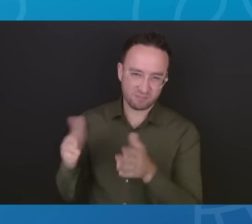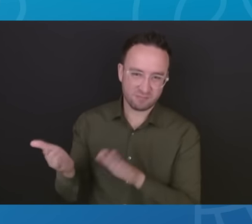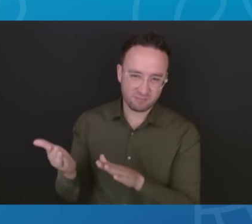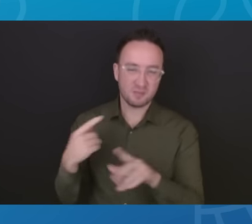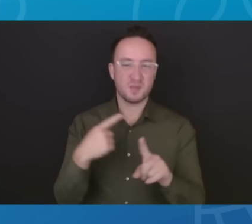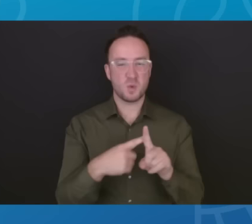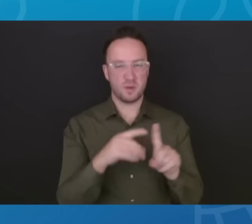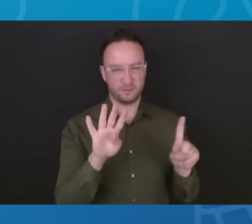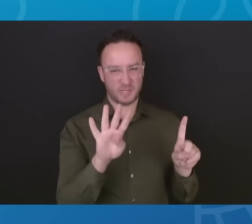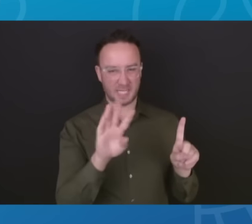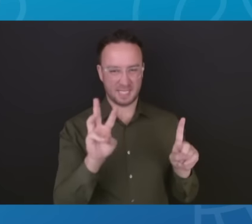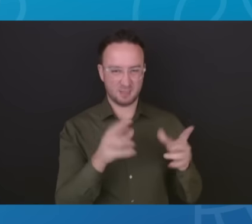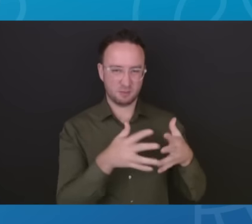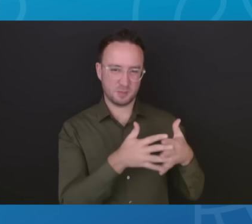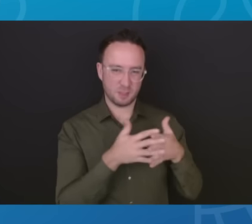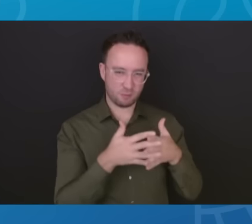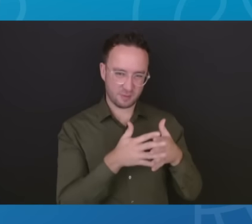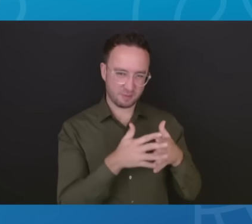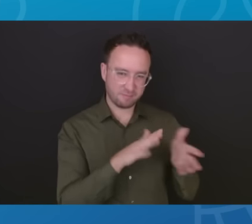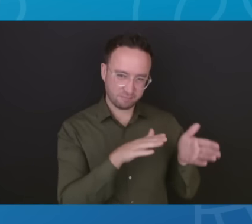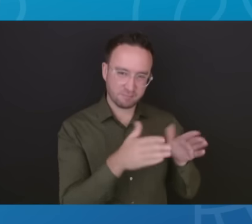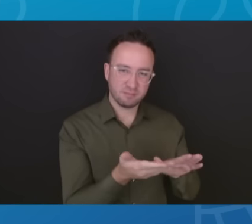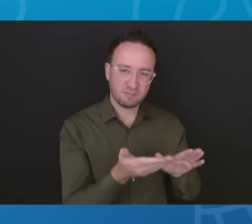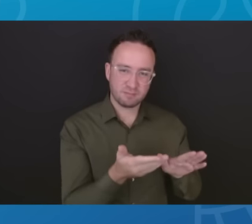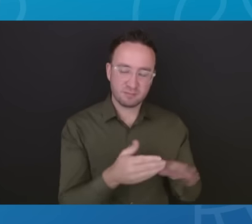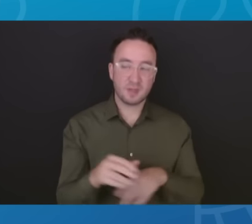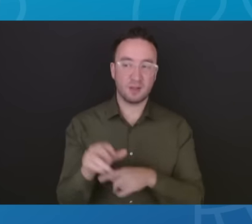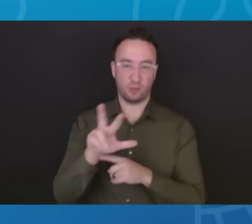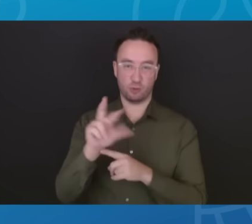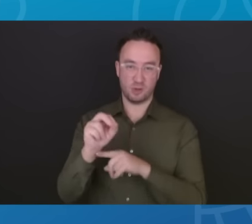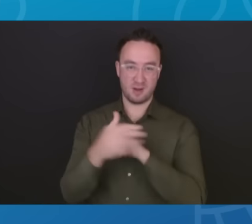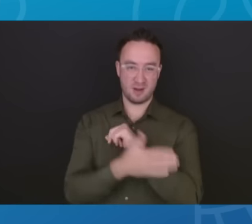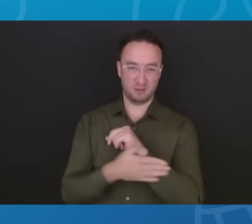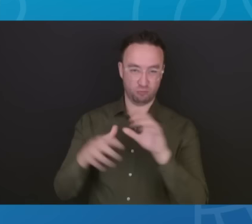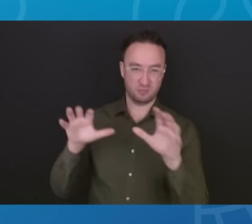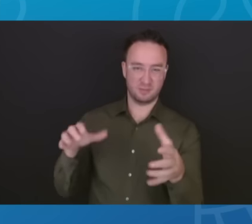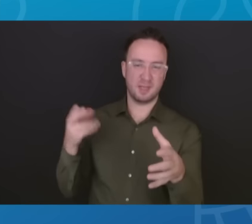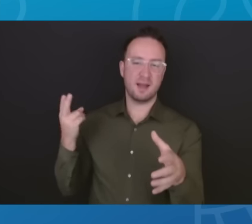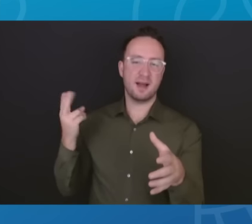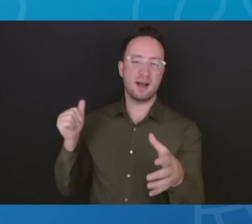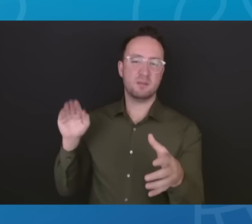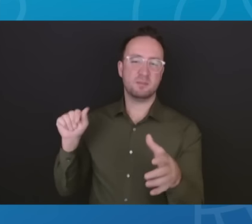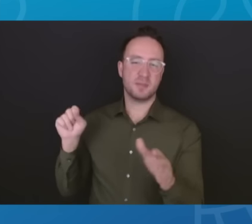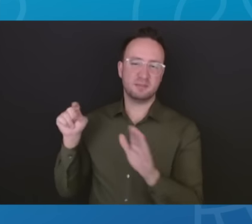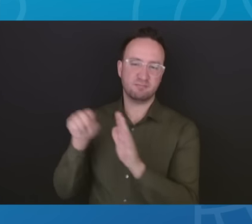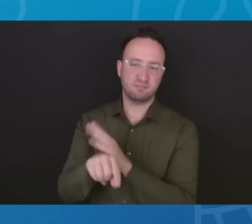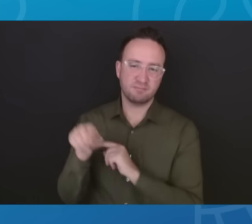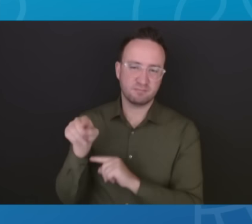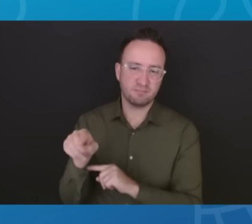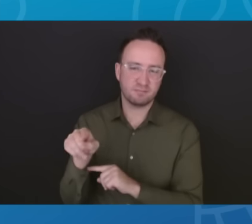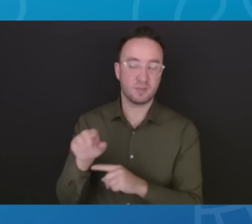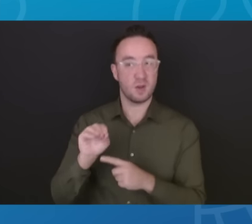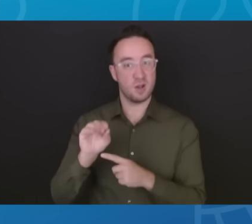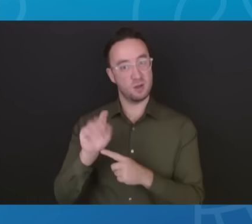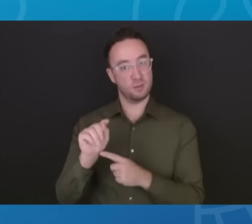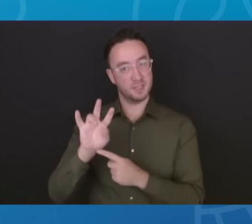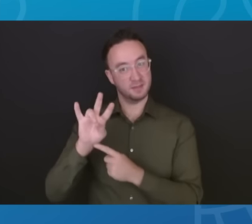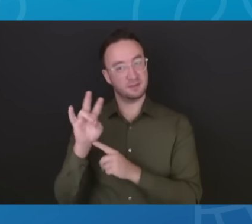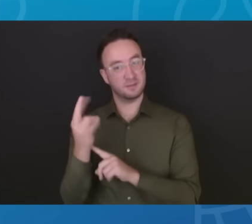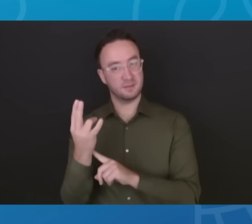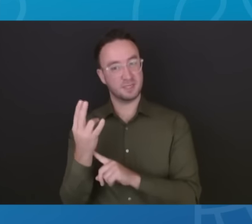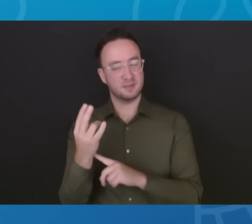by Hamas. October 7th, 2023 was, of course, also the day when Hamas took 254 people hostage,